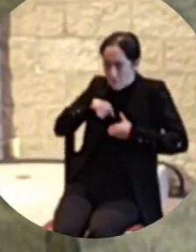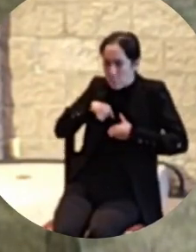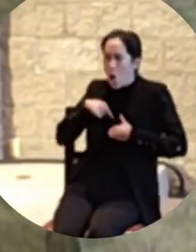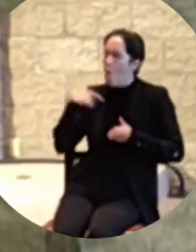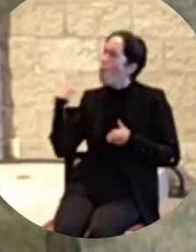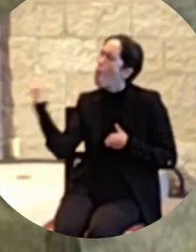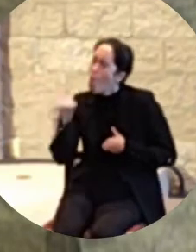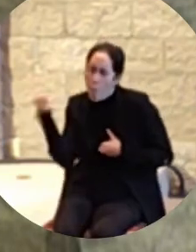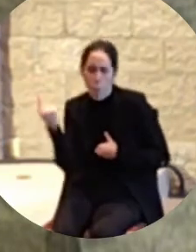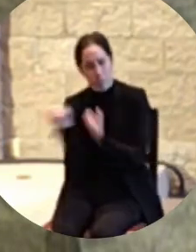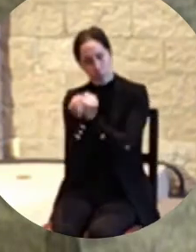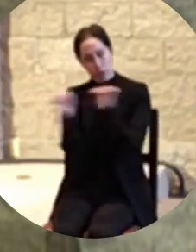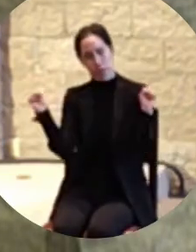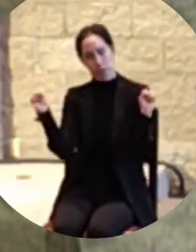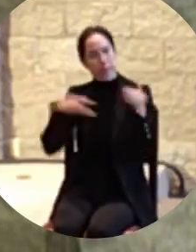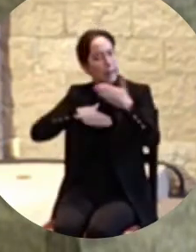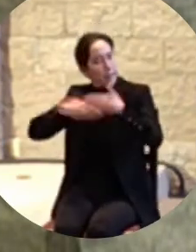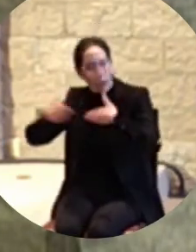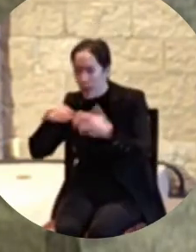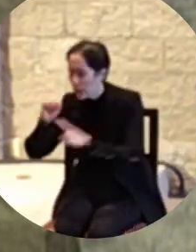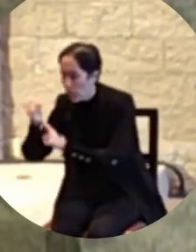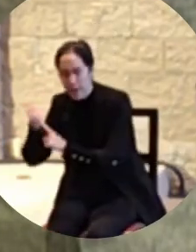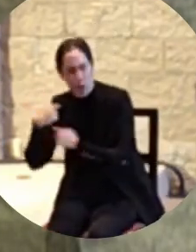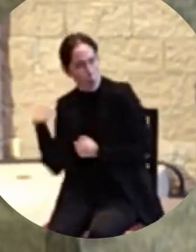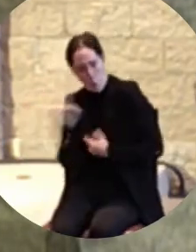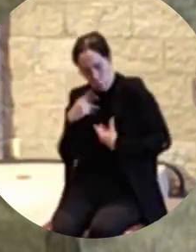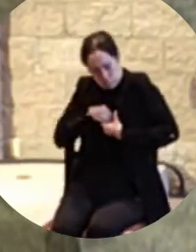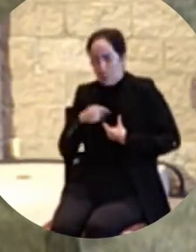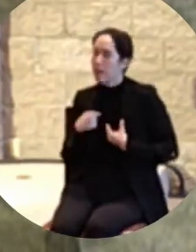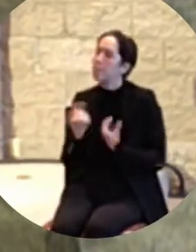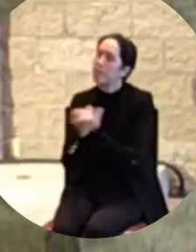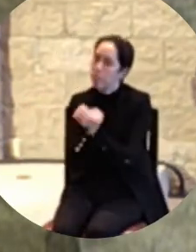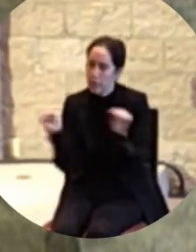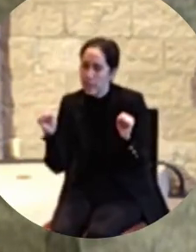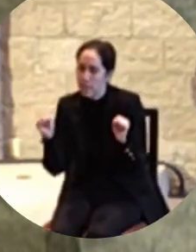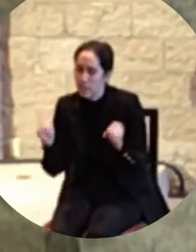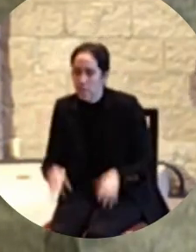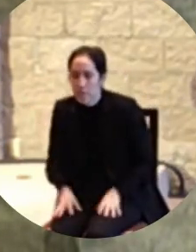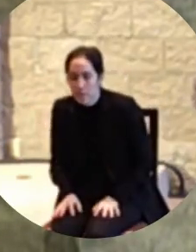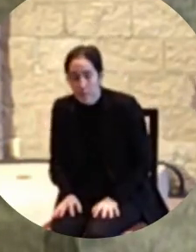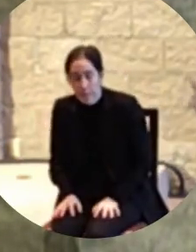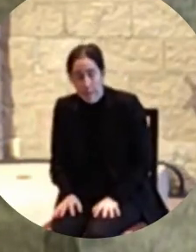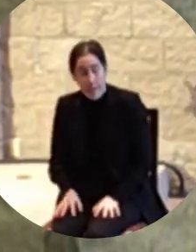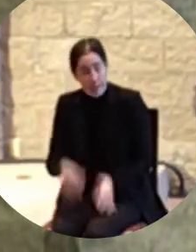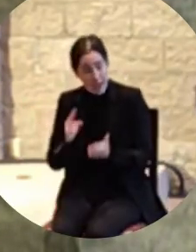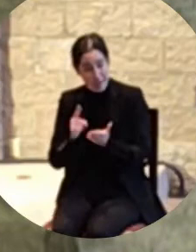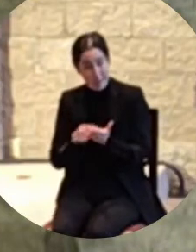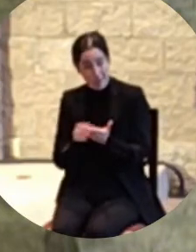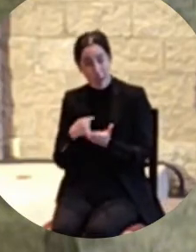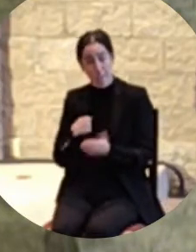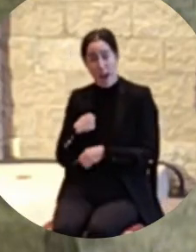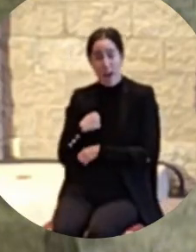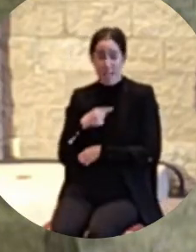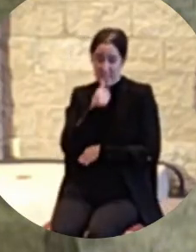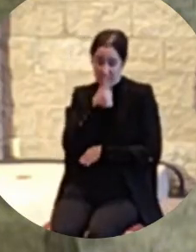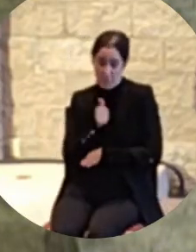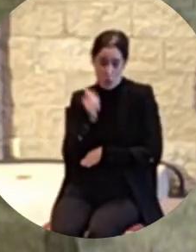I think another reason that I suffer sometimes is because not only do I think I'm like the experiences that I